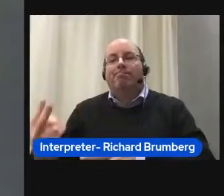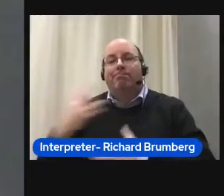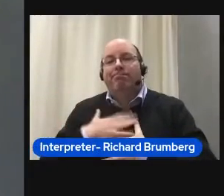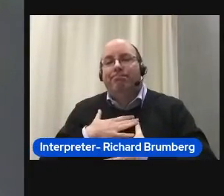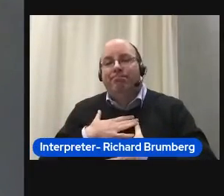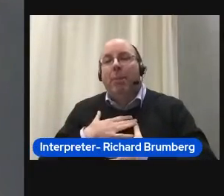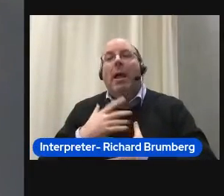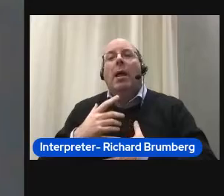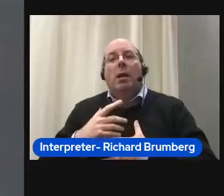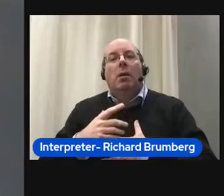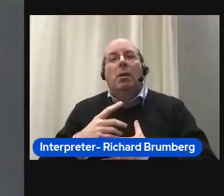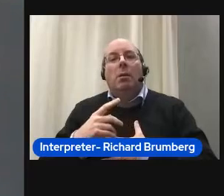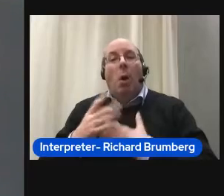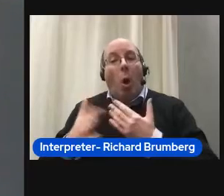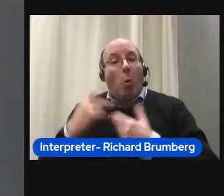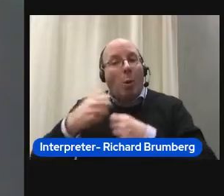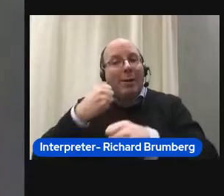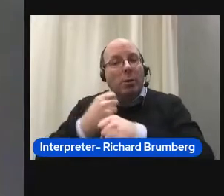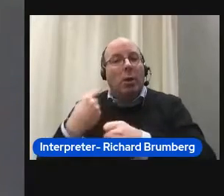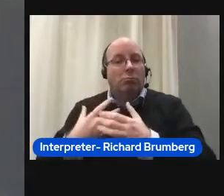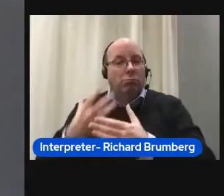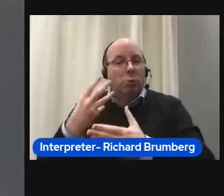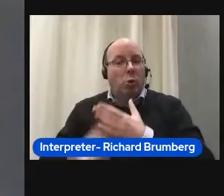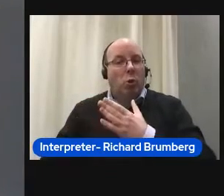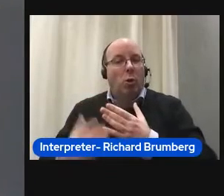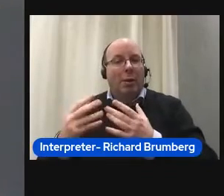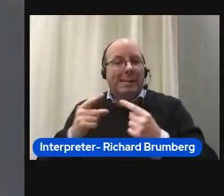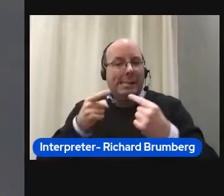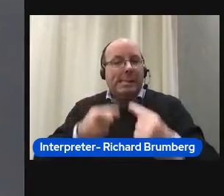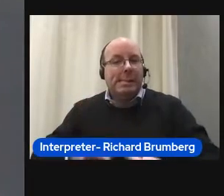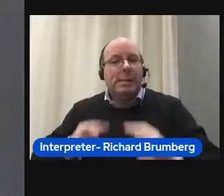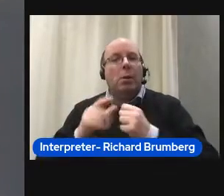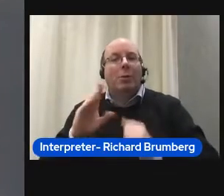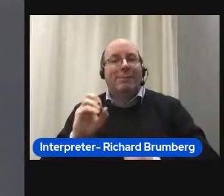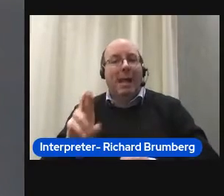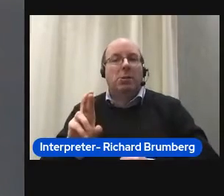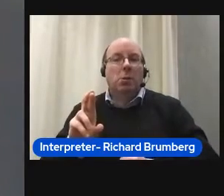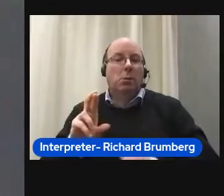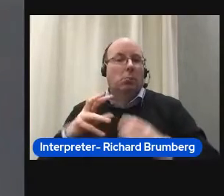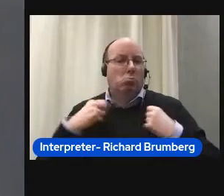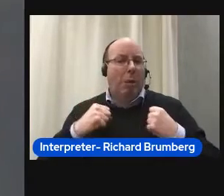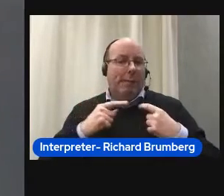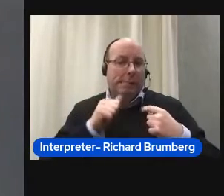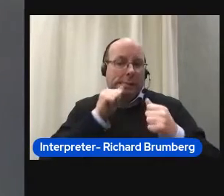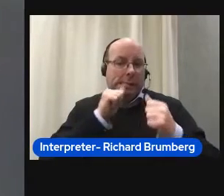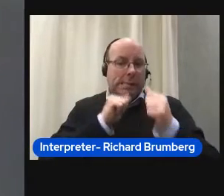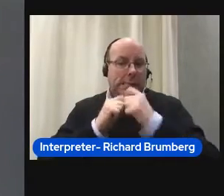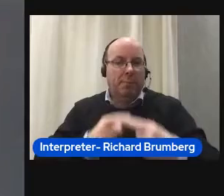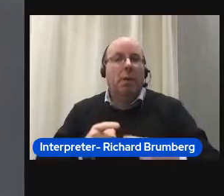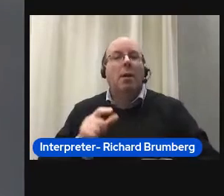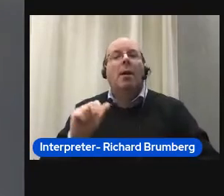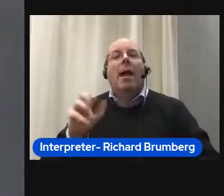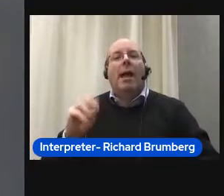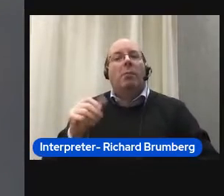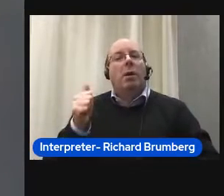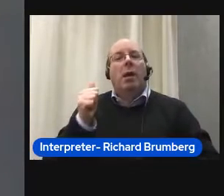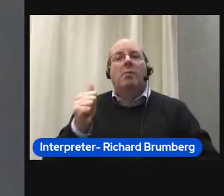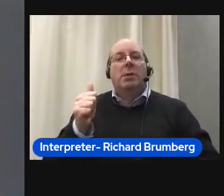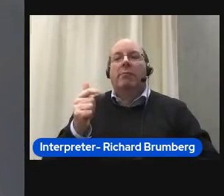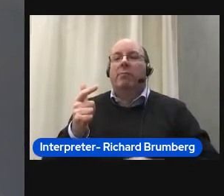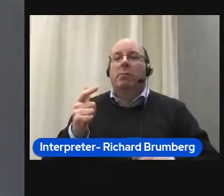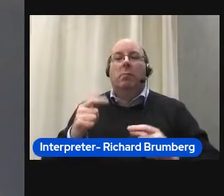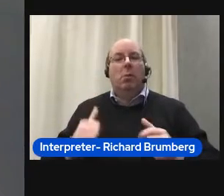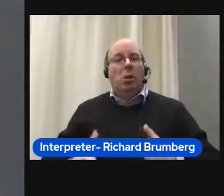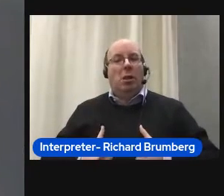sadly passed away almost 1 year ago after a courageous battle with cancer. Adam was a true light in the world, living